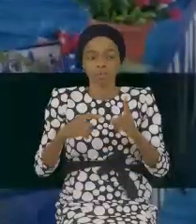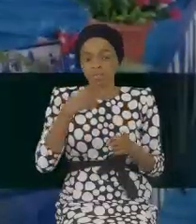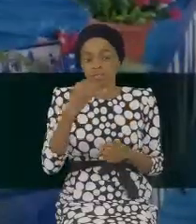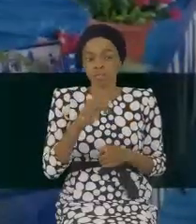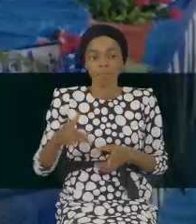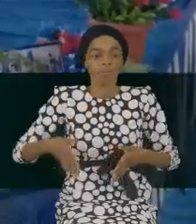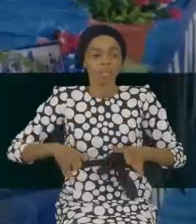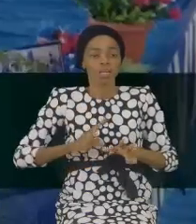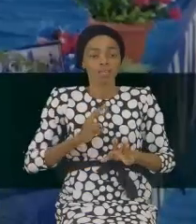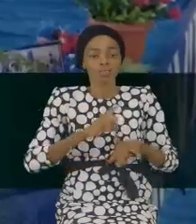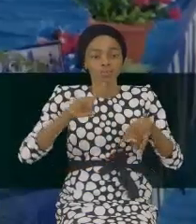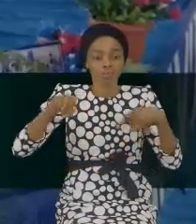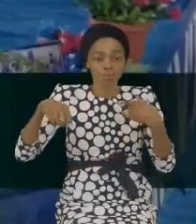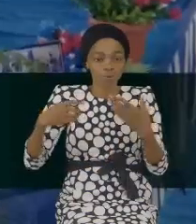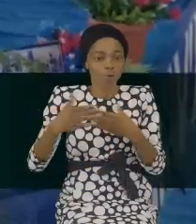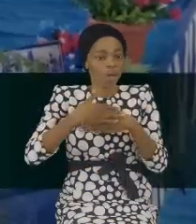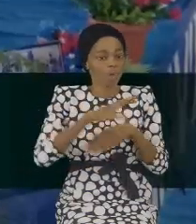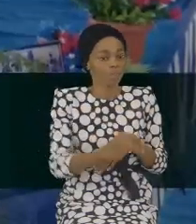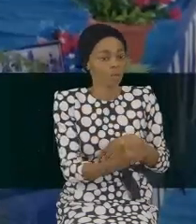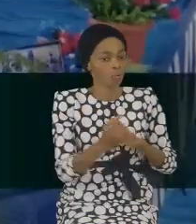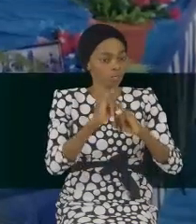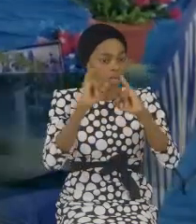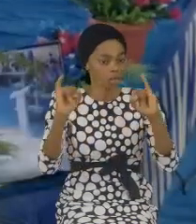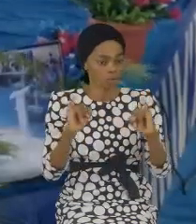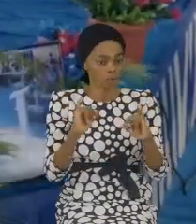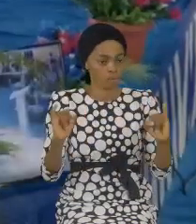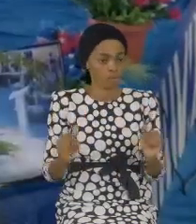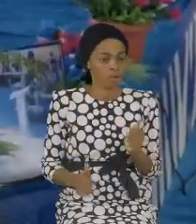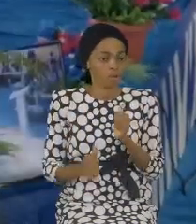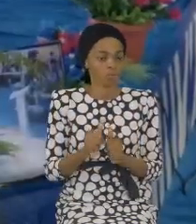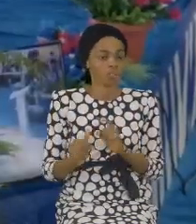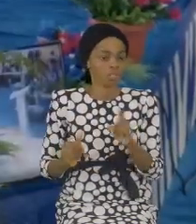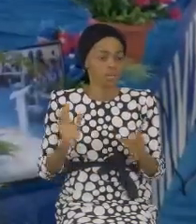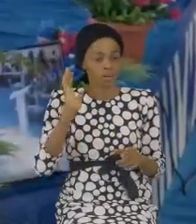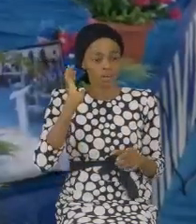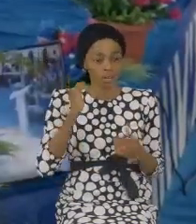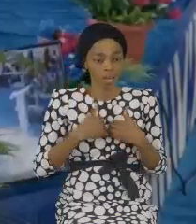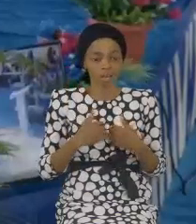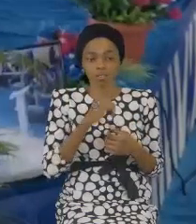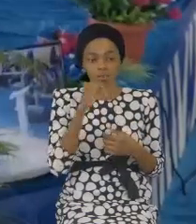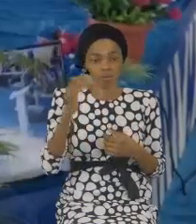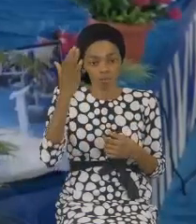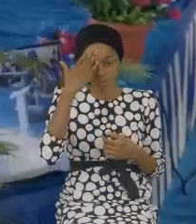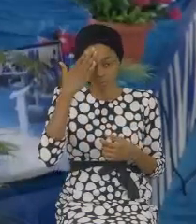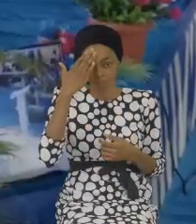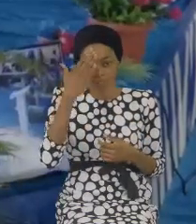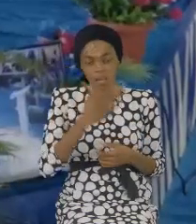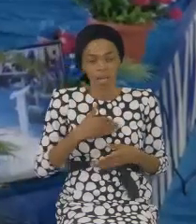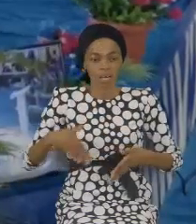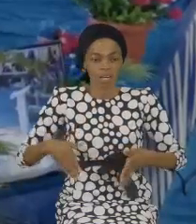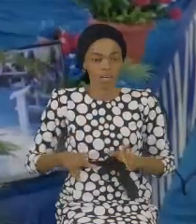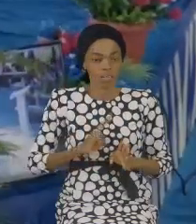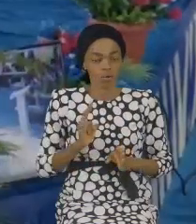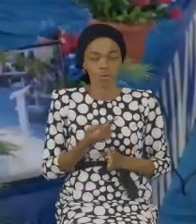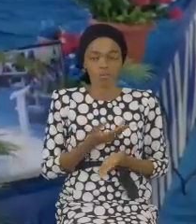saying, let us go after other gods, which thou hast not known, and let